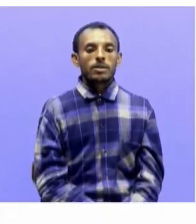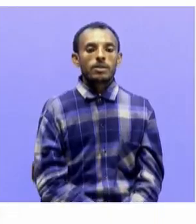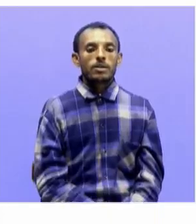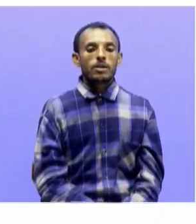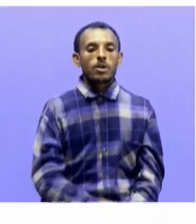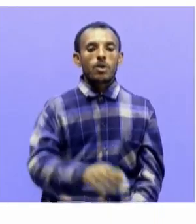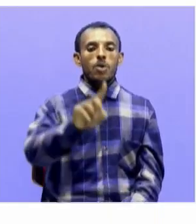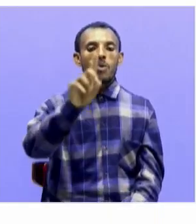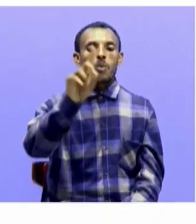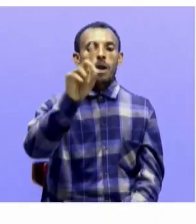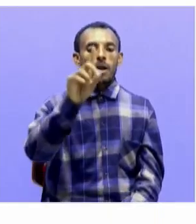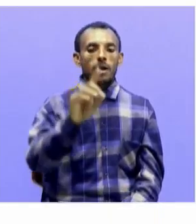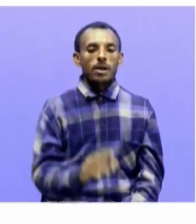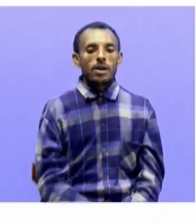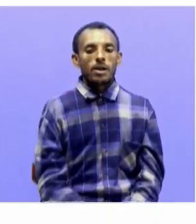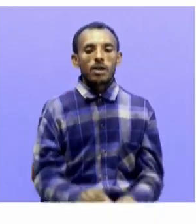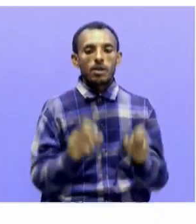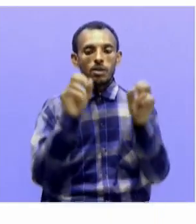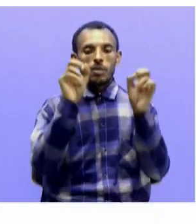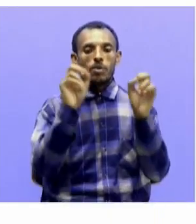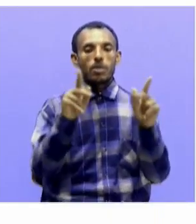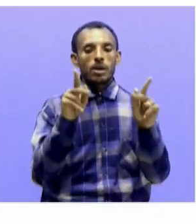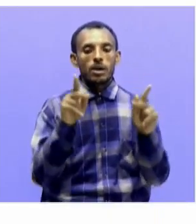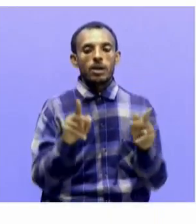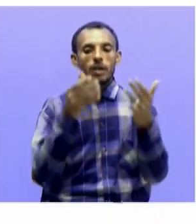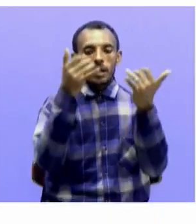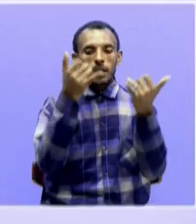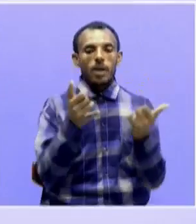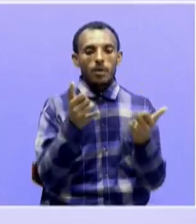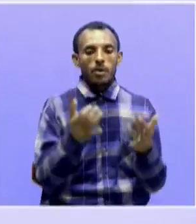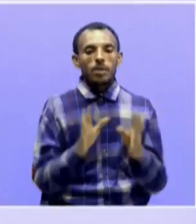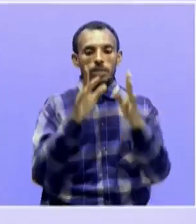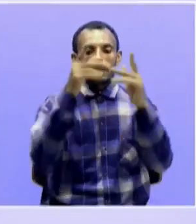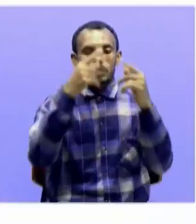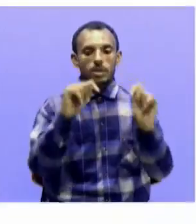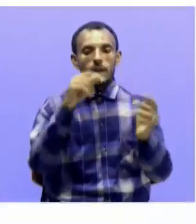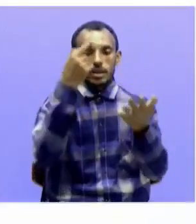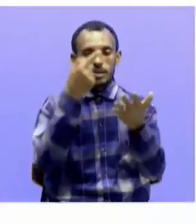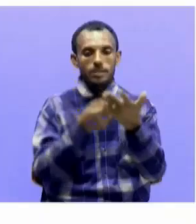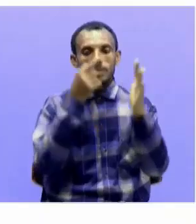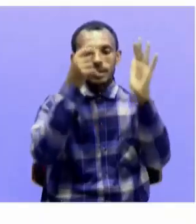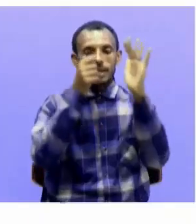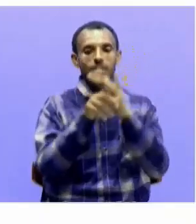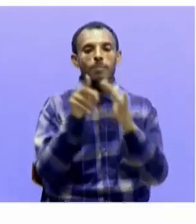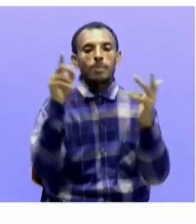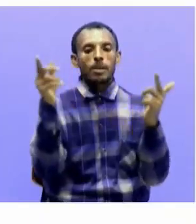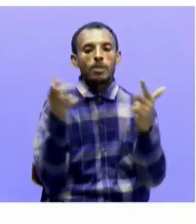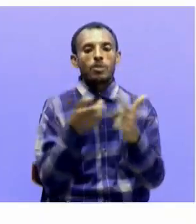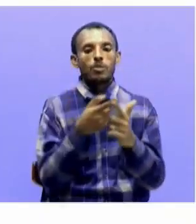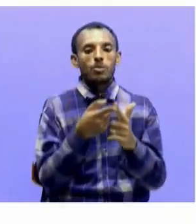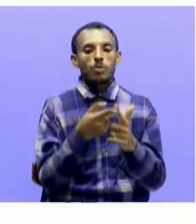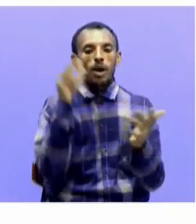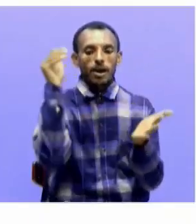1. Okay. Now, let's try this. Example 2.